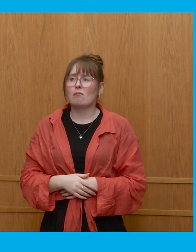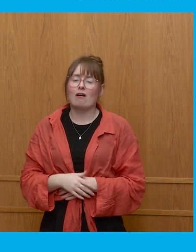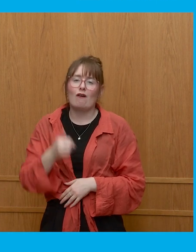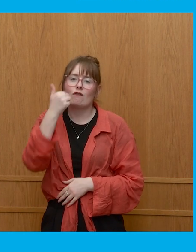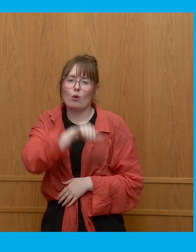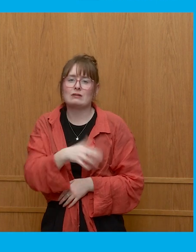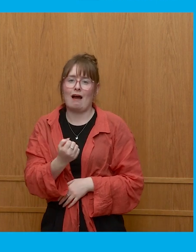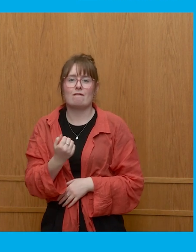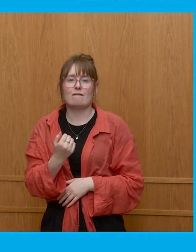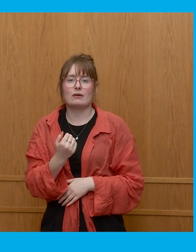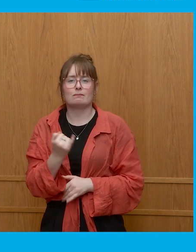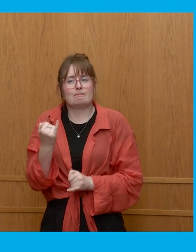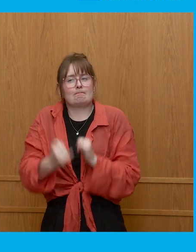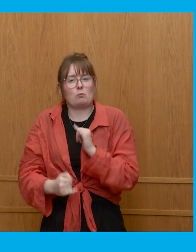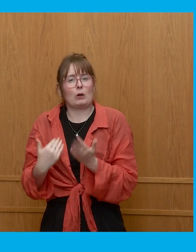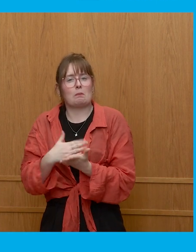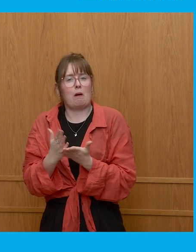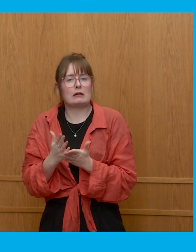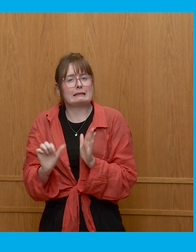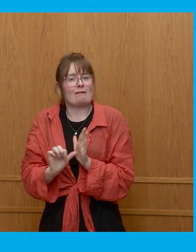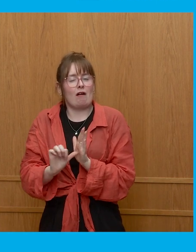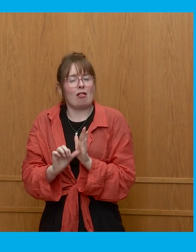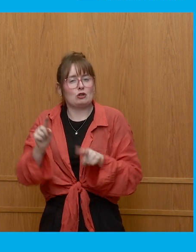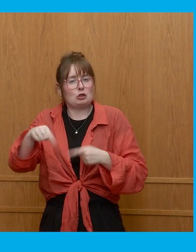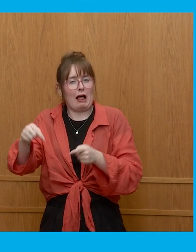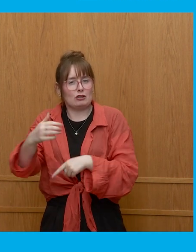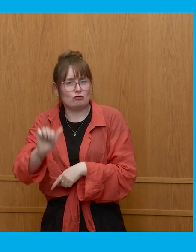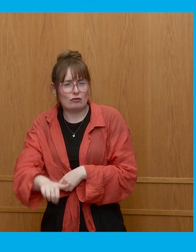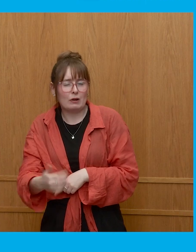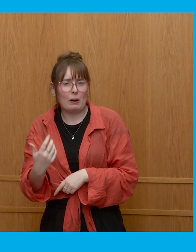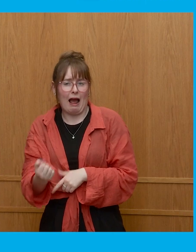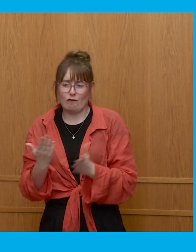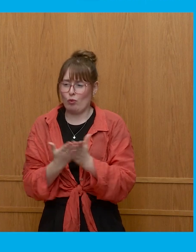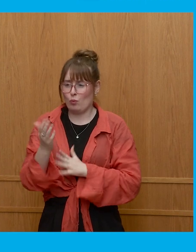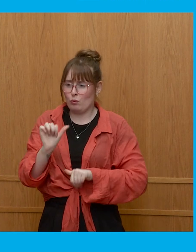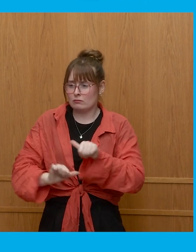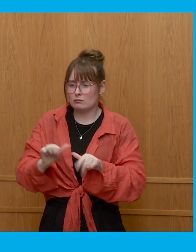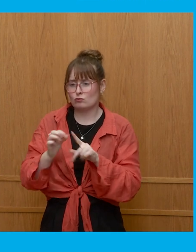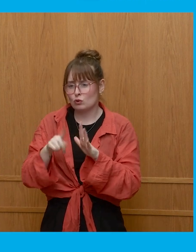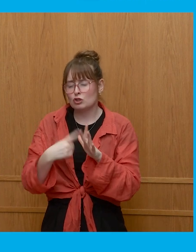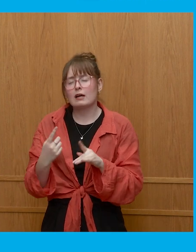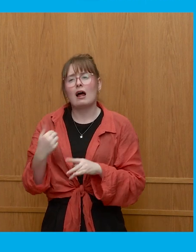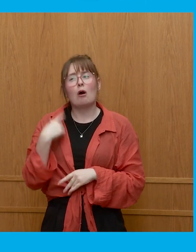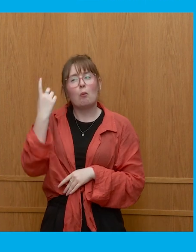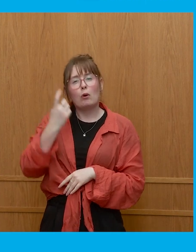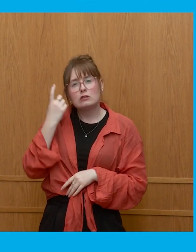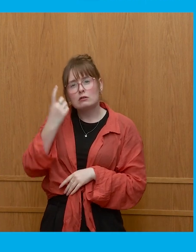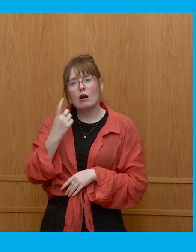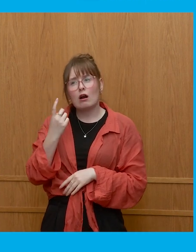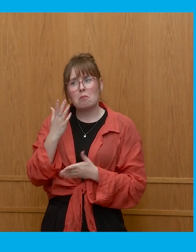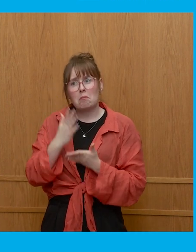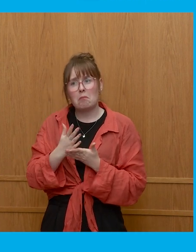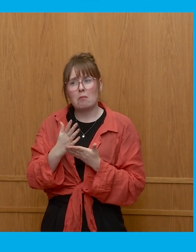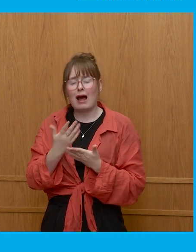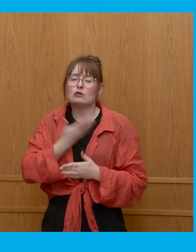points. Sorry, Rory, I'll come to you. There must have been some low points in this project. And I just wonder, without depressing us